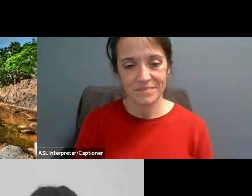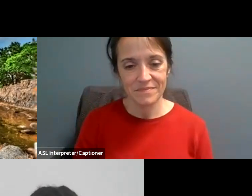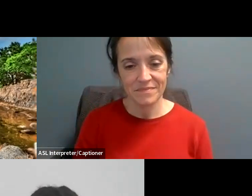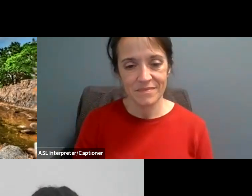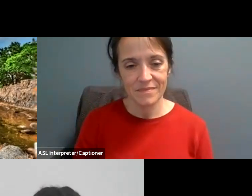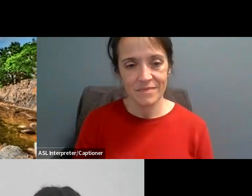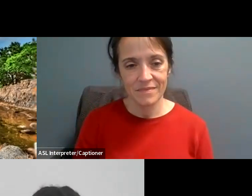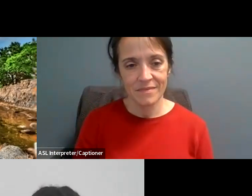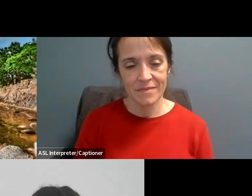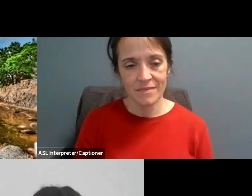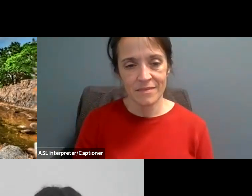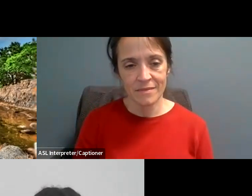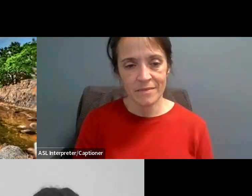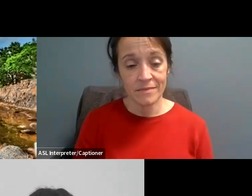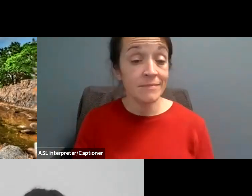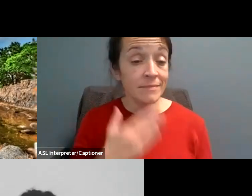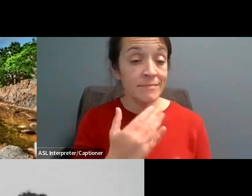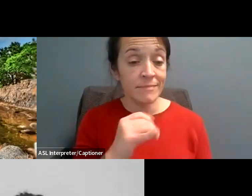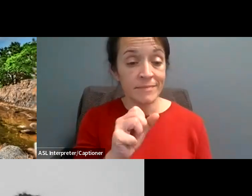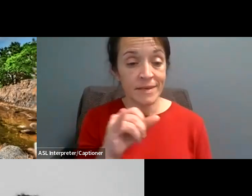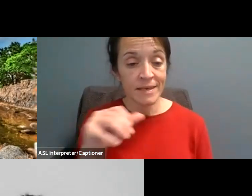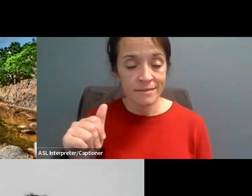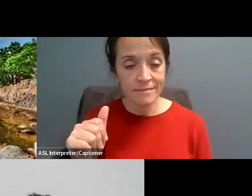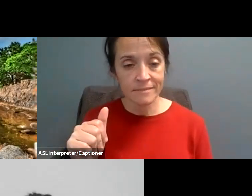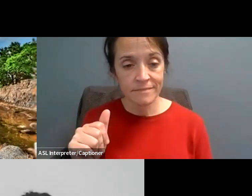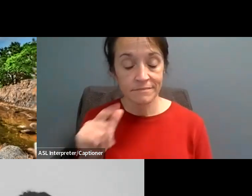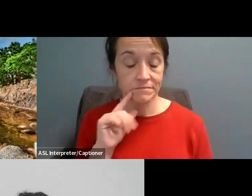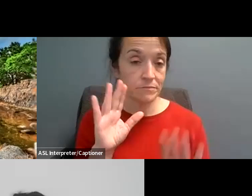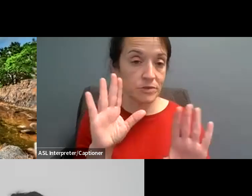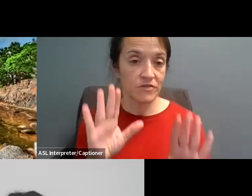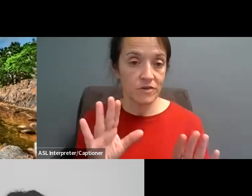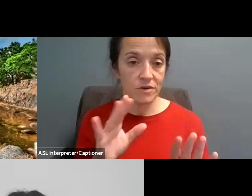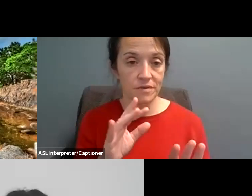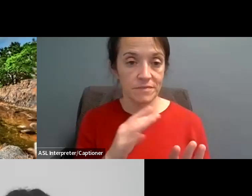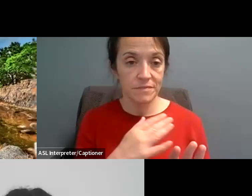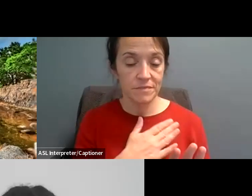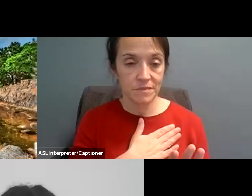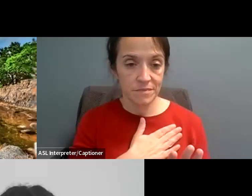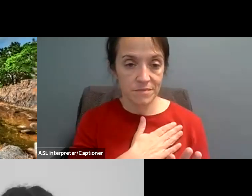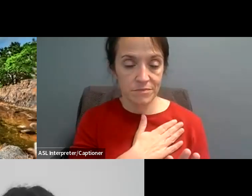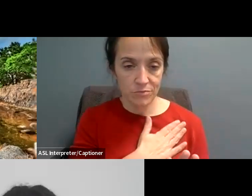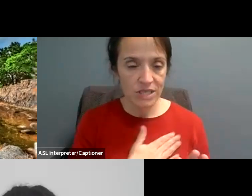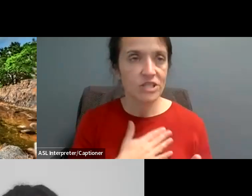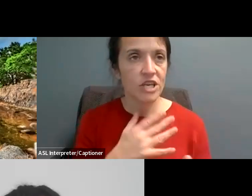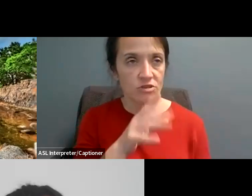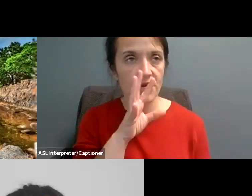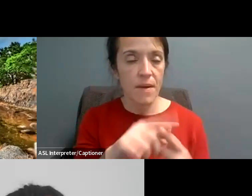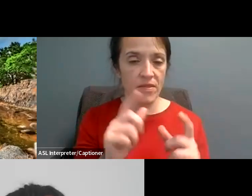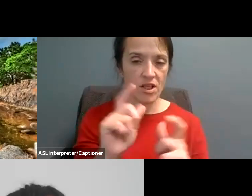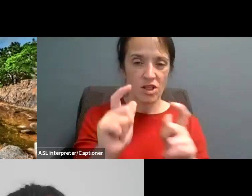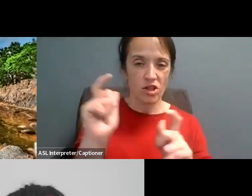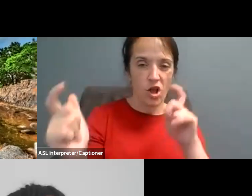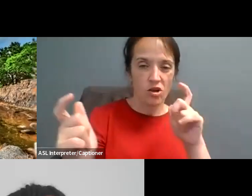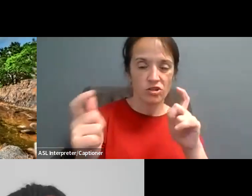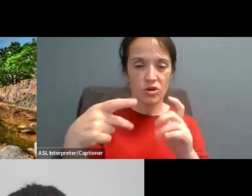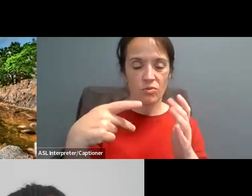Thank you, Jessica. That was really great information. I mean, I appreciate you talking about the larger process, about how the